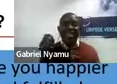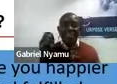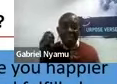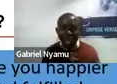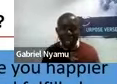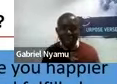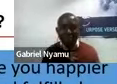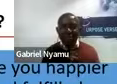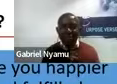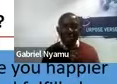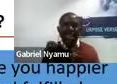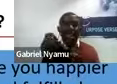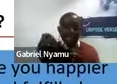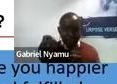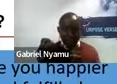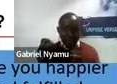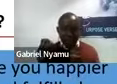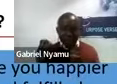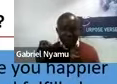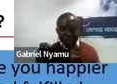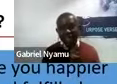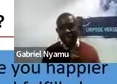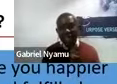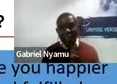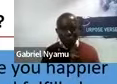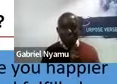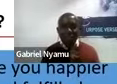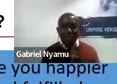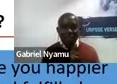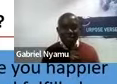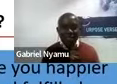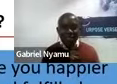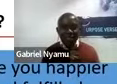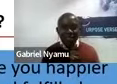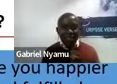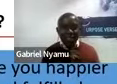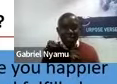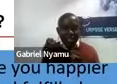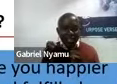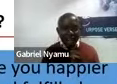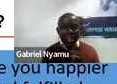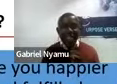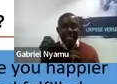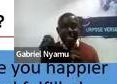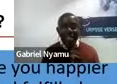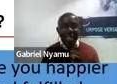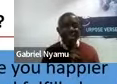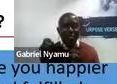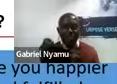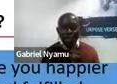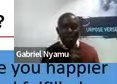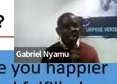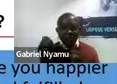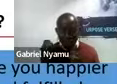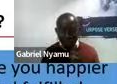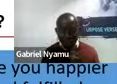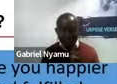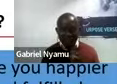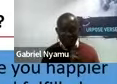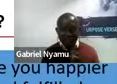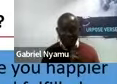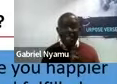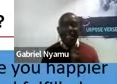He became the tree. For those who are believers, Jesus Christ didn't bring